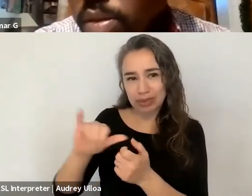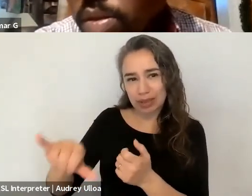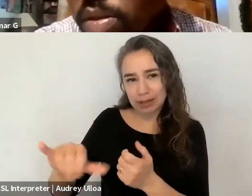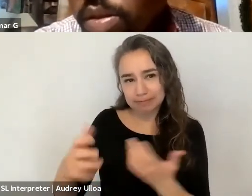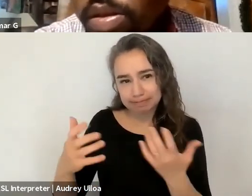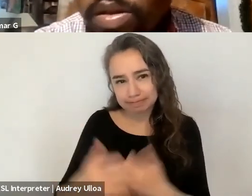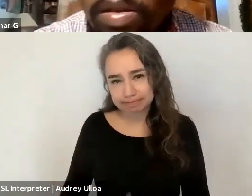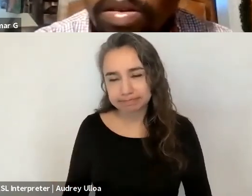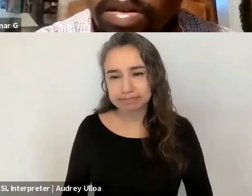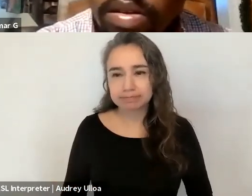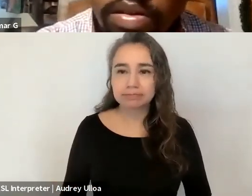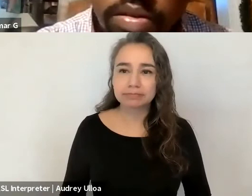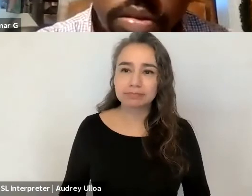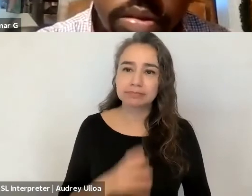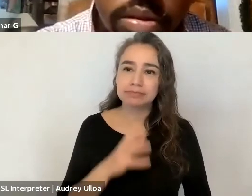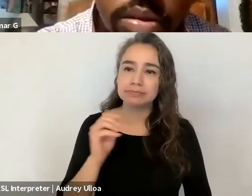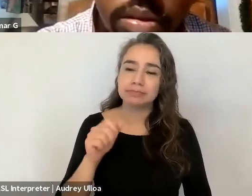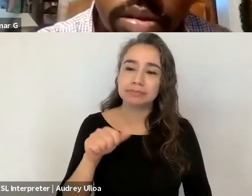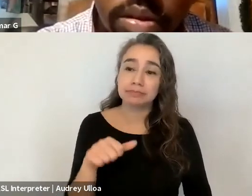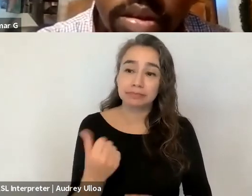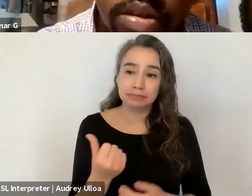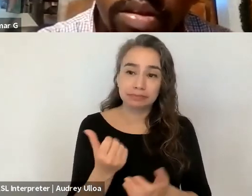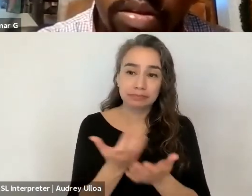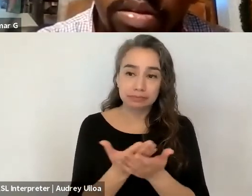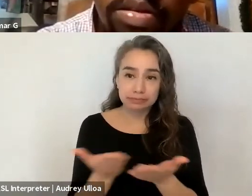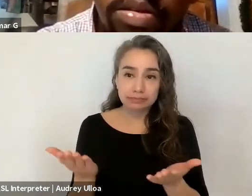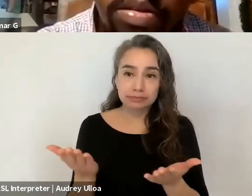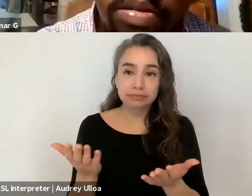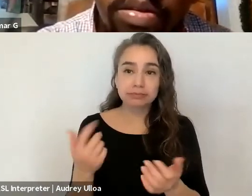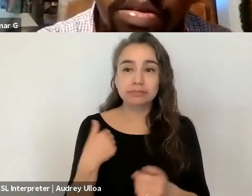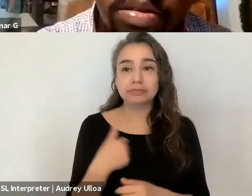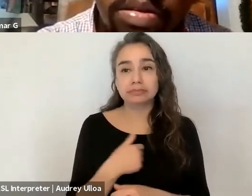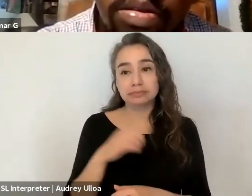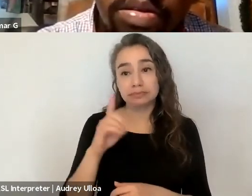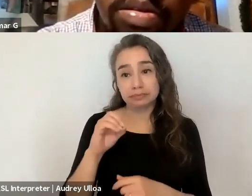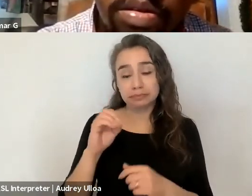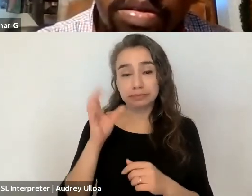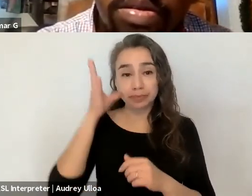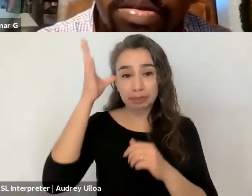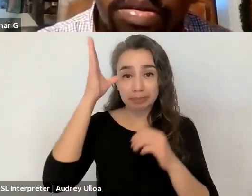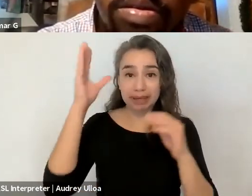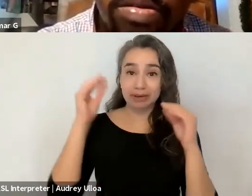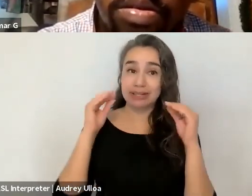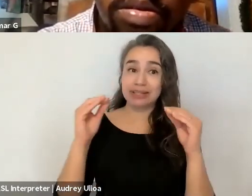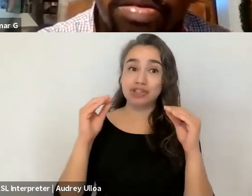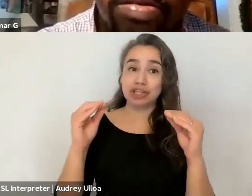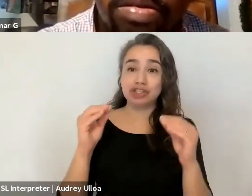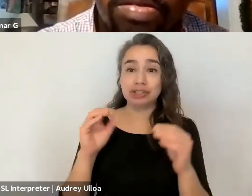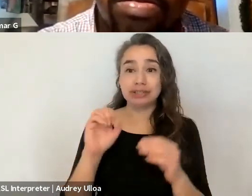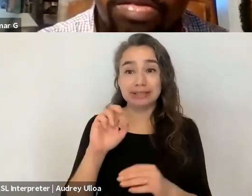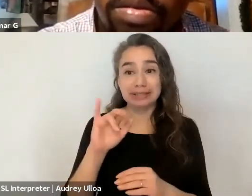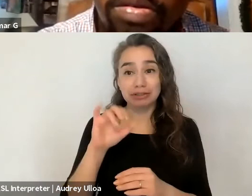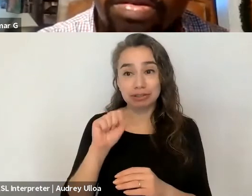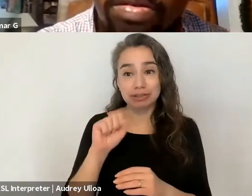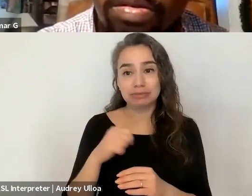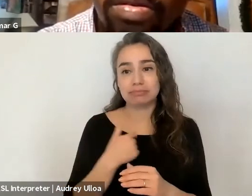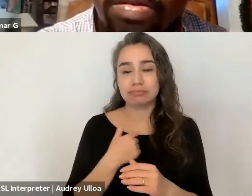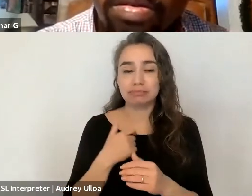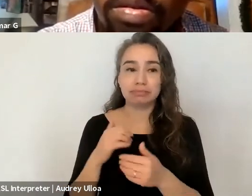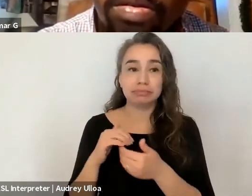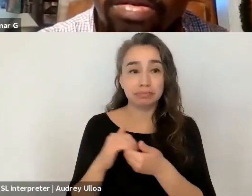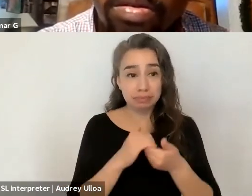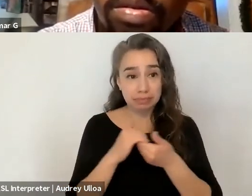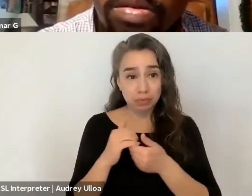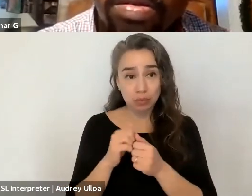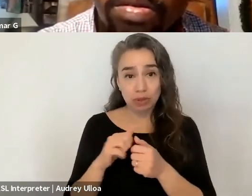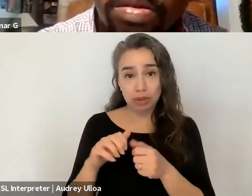And another thing is that we do a parent education series where I collaborate with our local